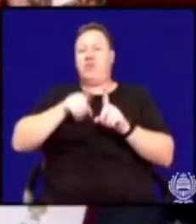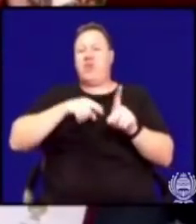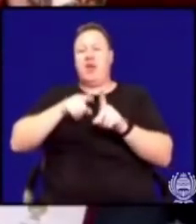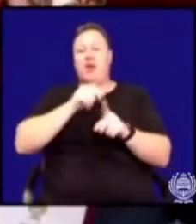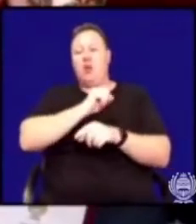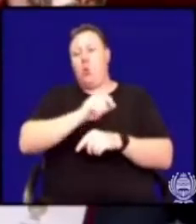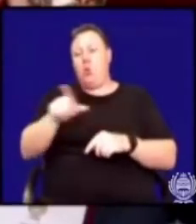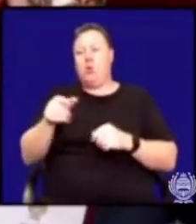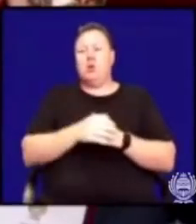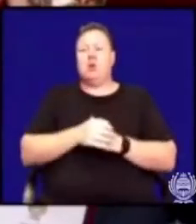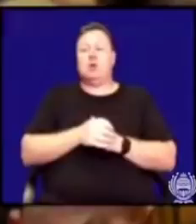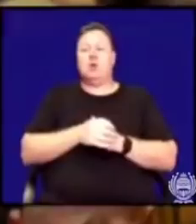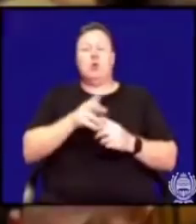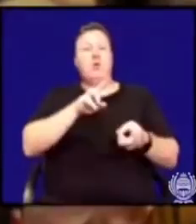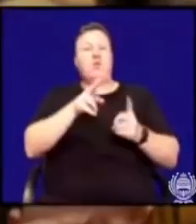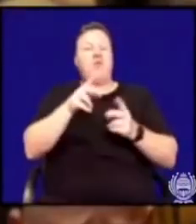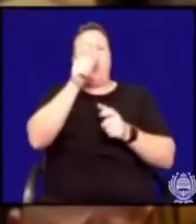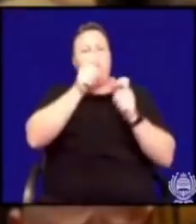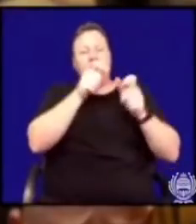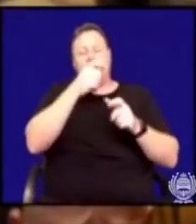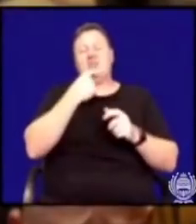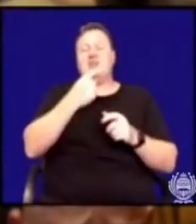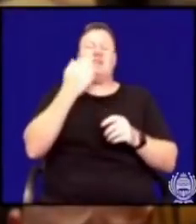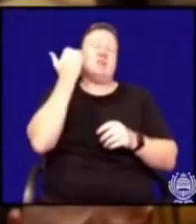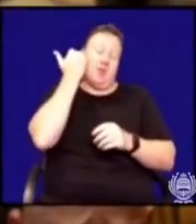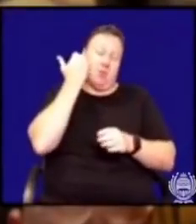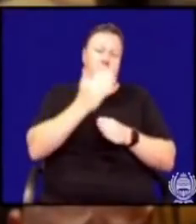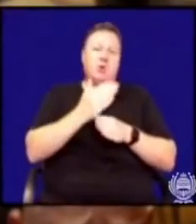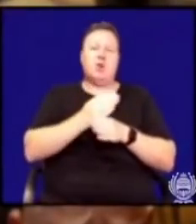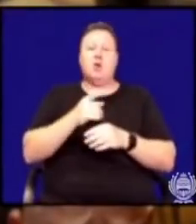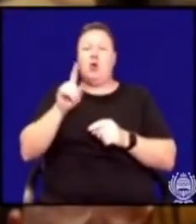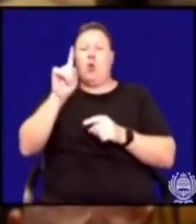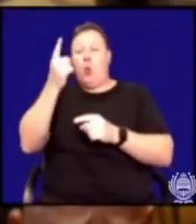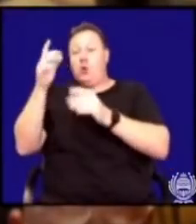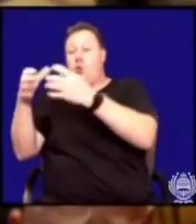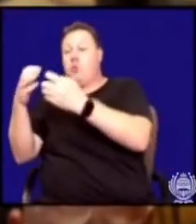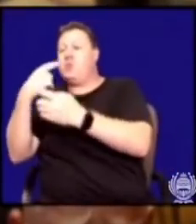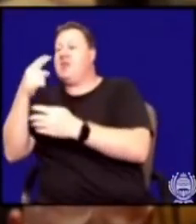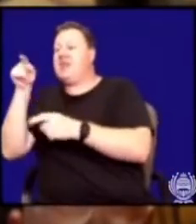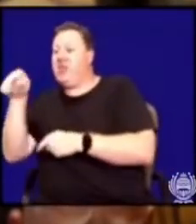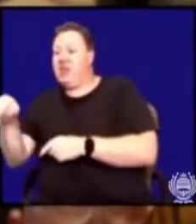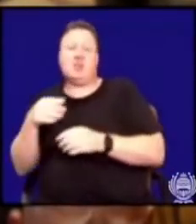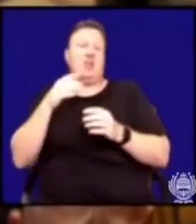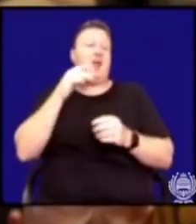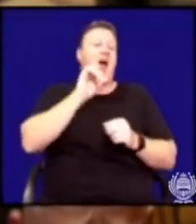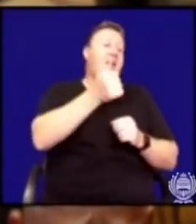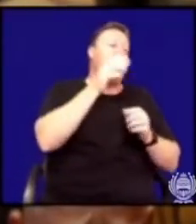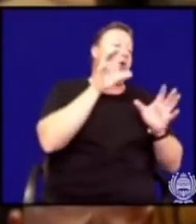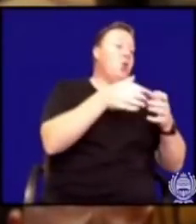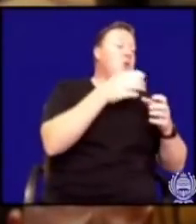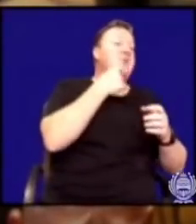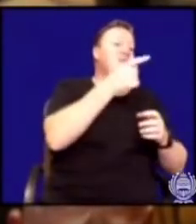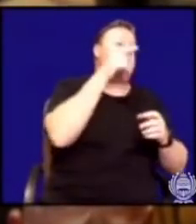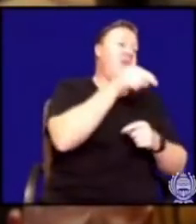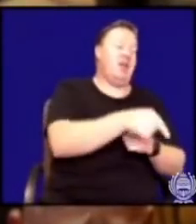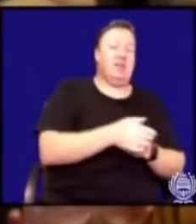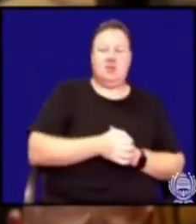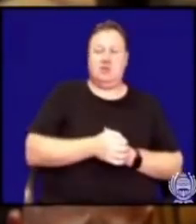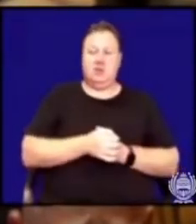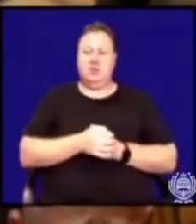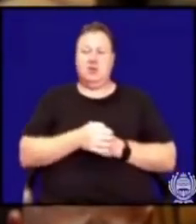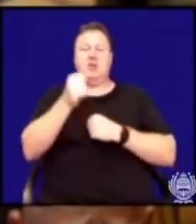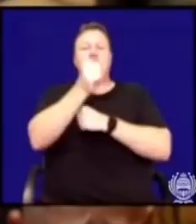working. Again, one side says this, the other side says that. The call to support structural reform by